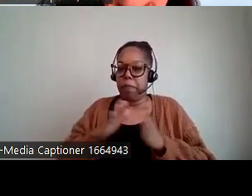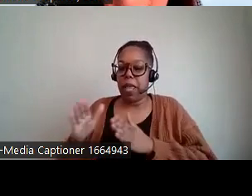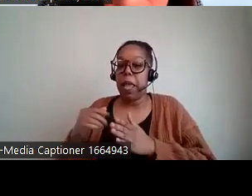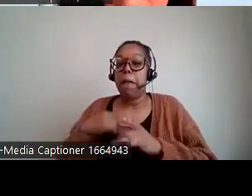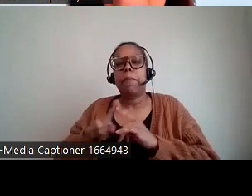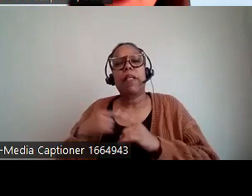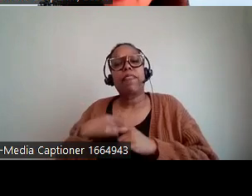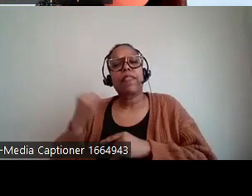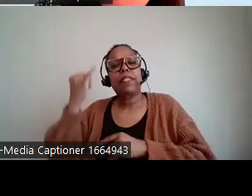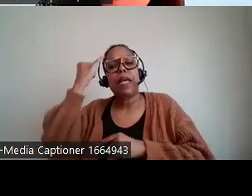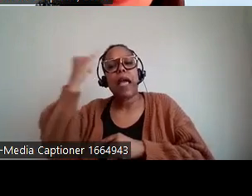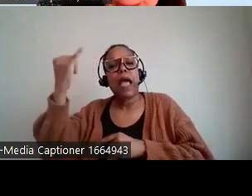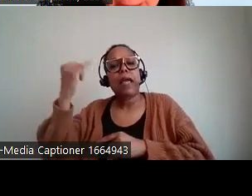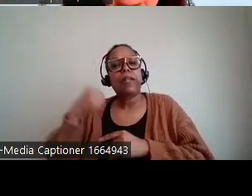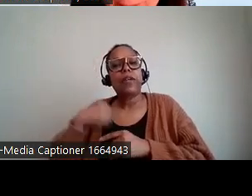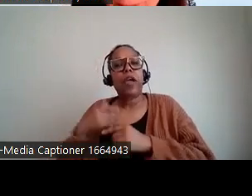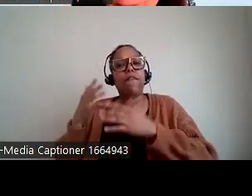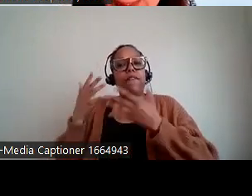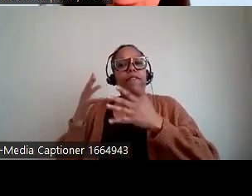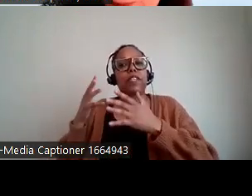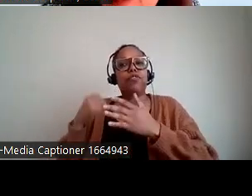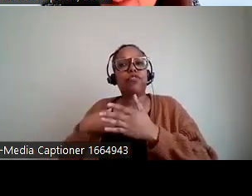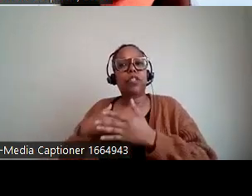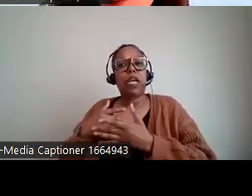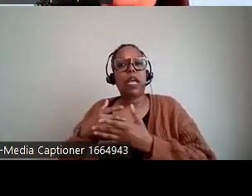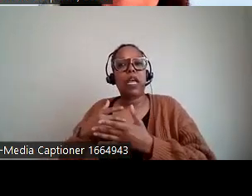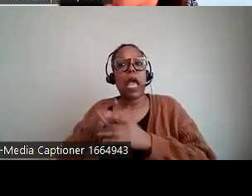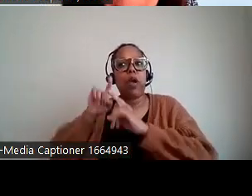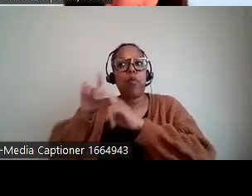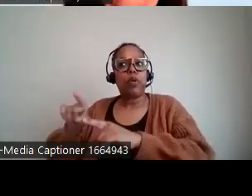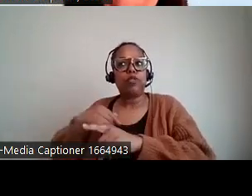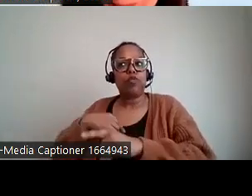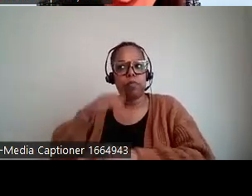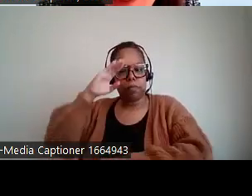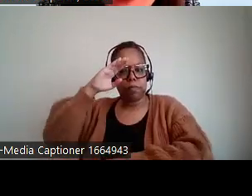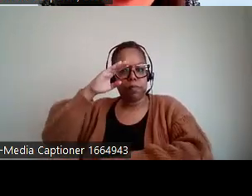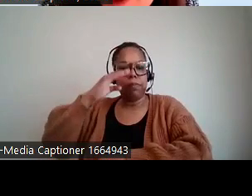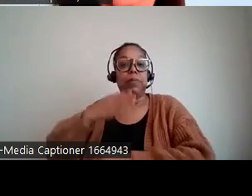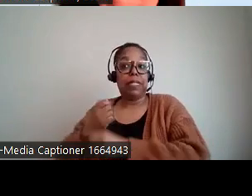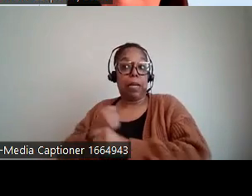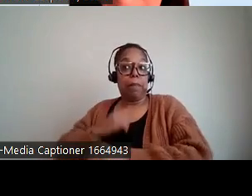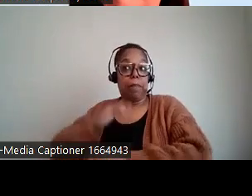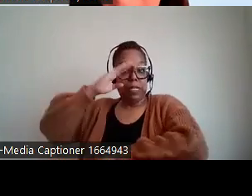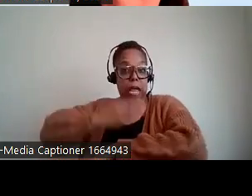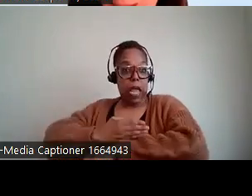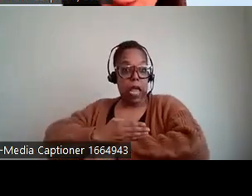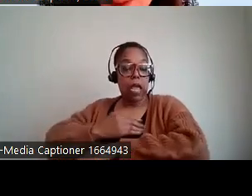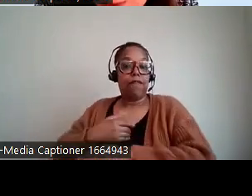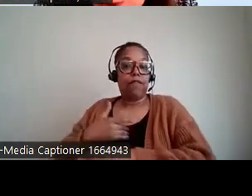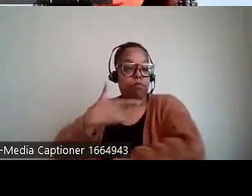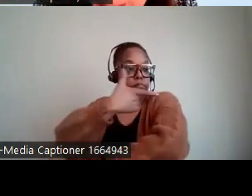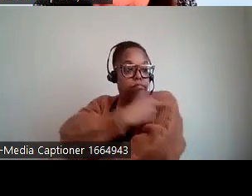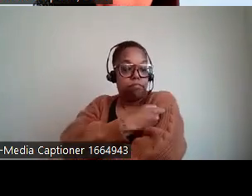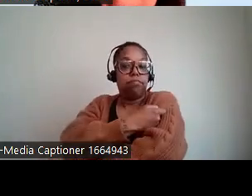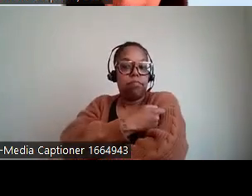that I had after I took my my son for vaccinations when he was a young child. He wasn't a big fan of shots, like